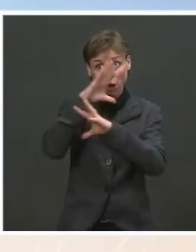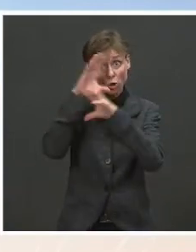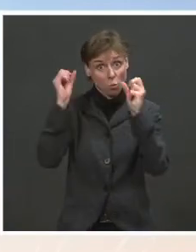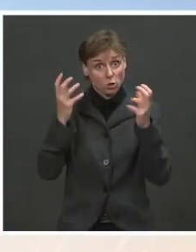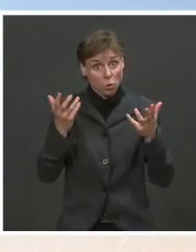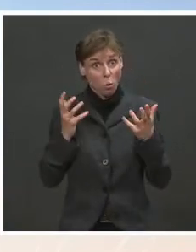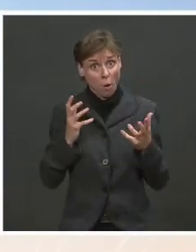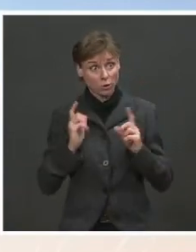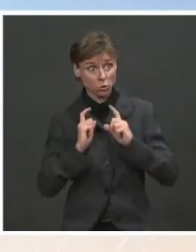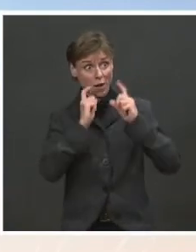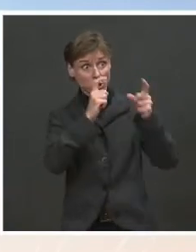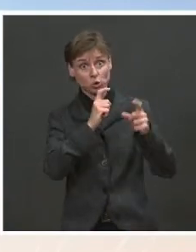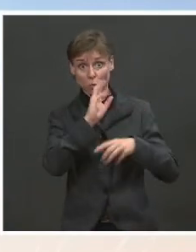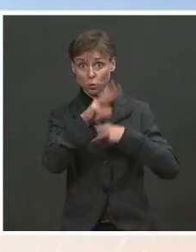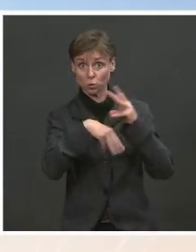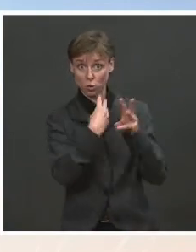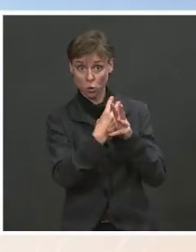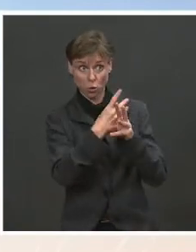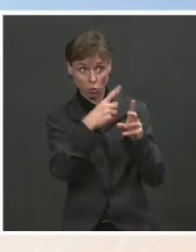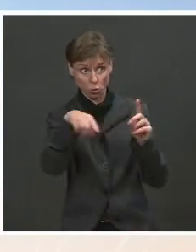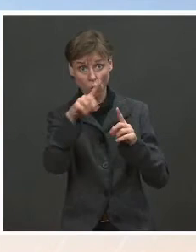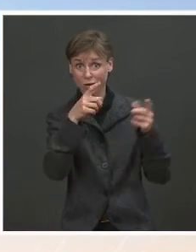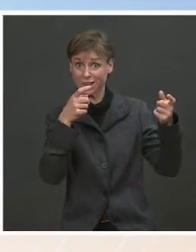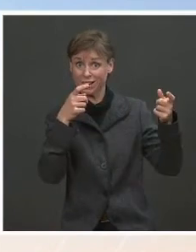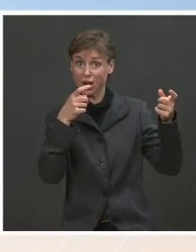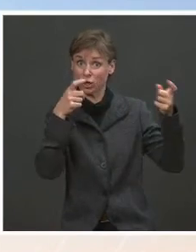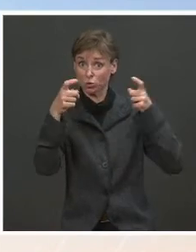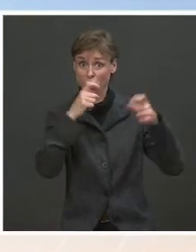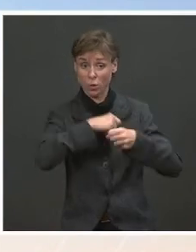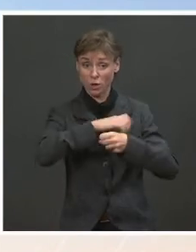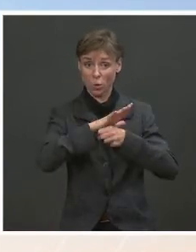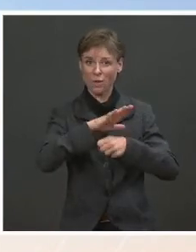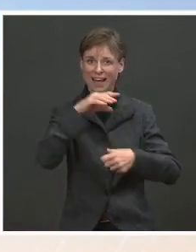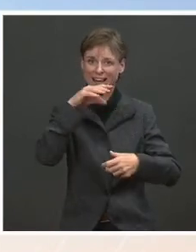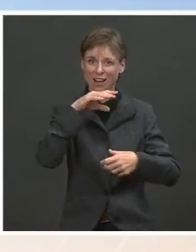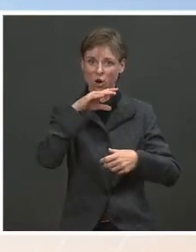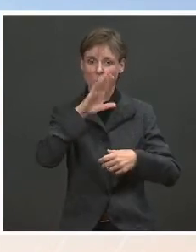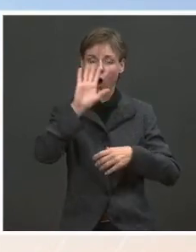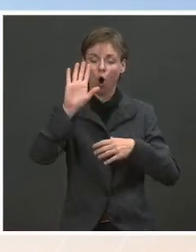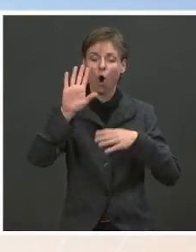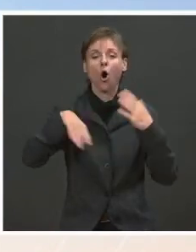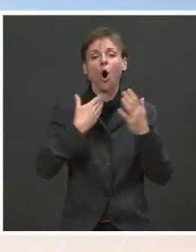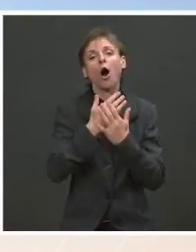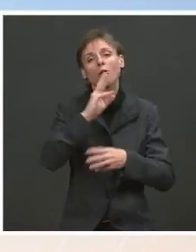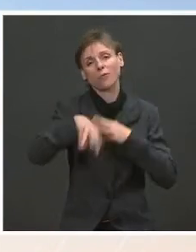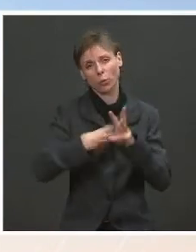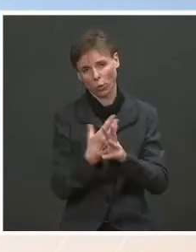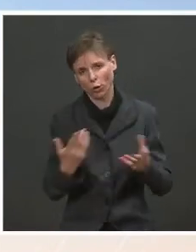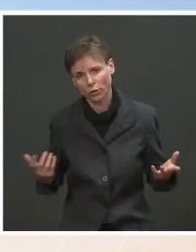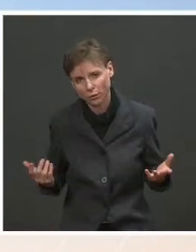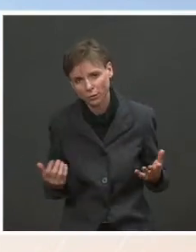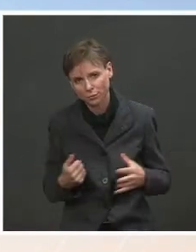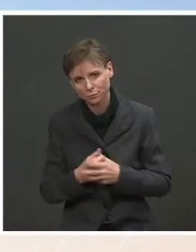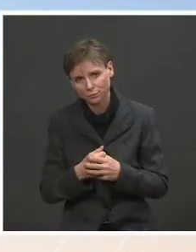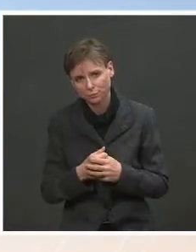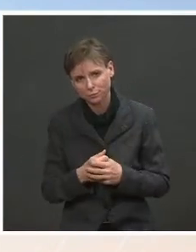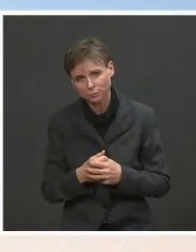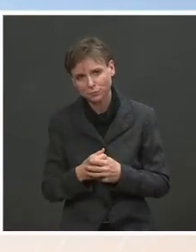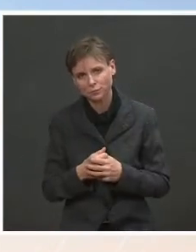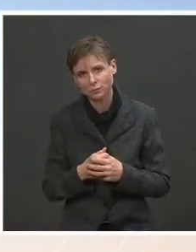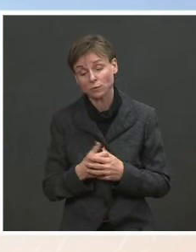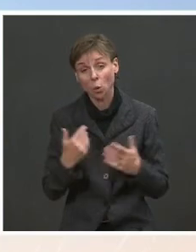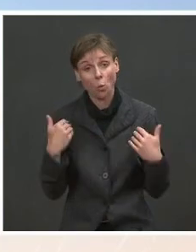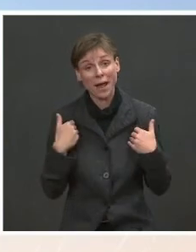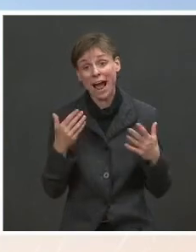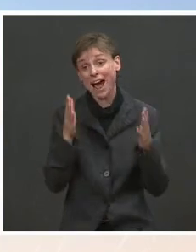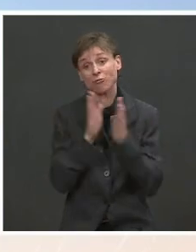members of the global community in getting the pandemic under control. Any decision we make about requests, and we have them from around the world, as